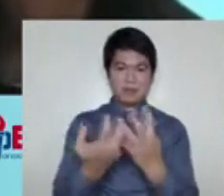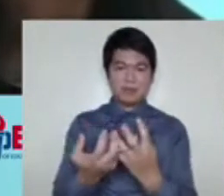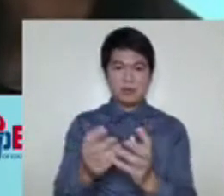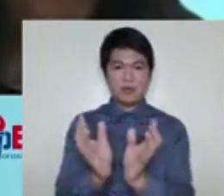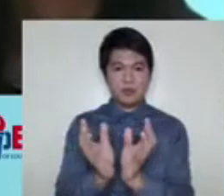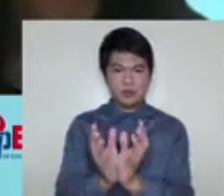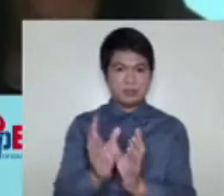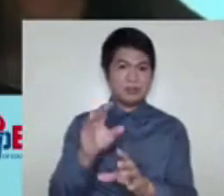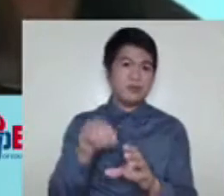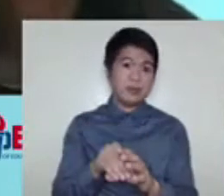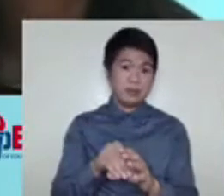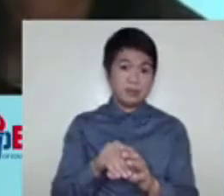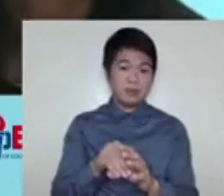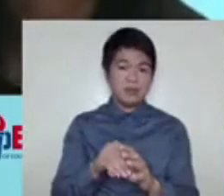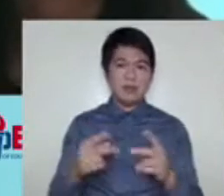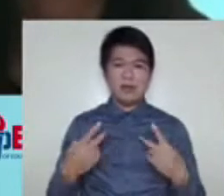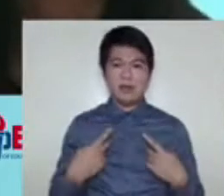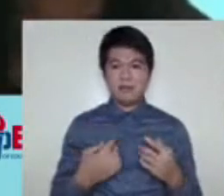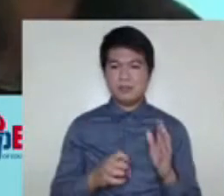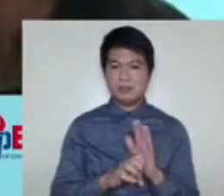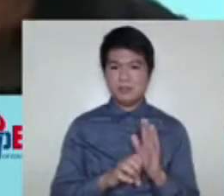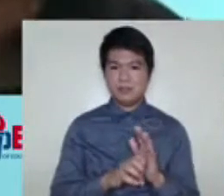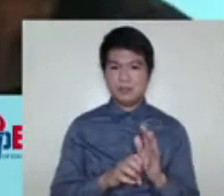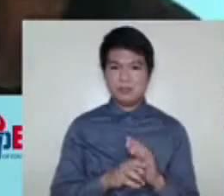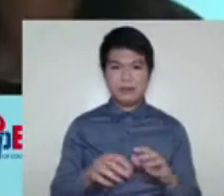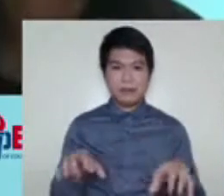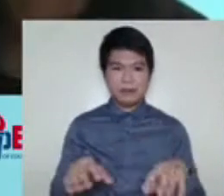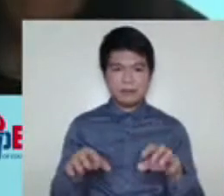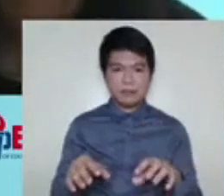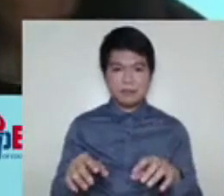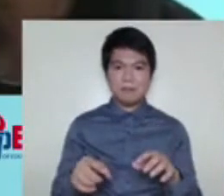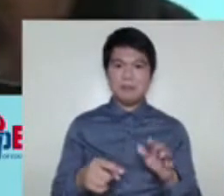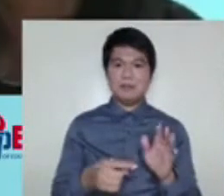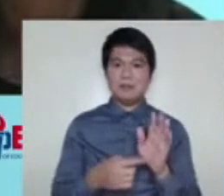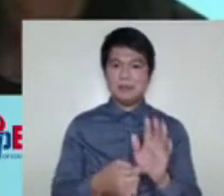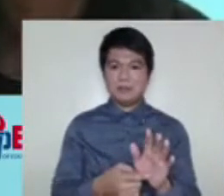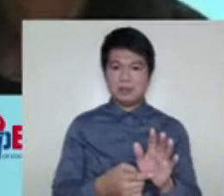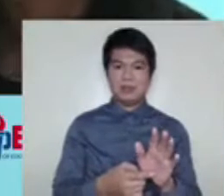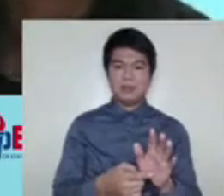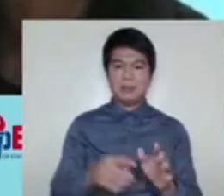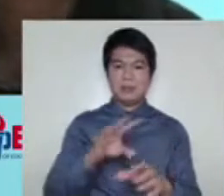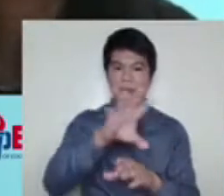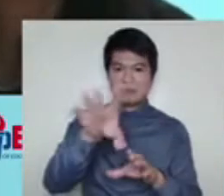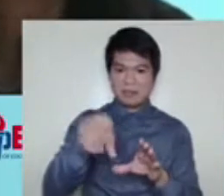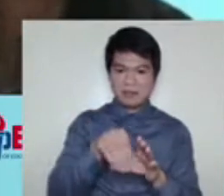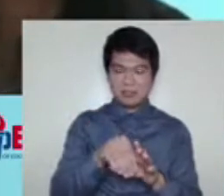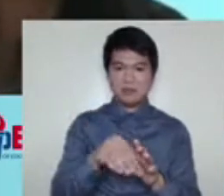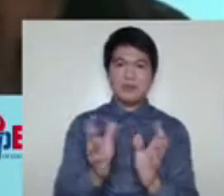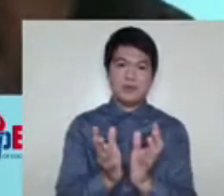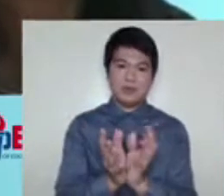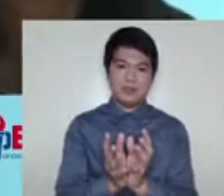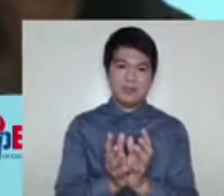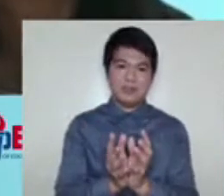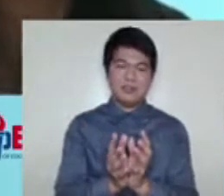sample activities that foster an engaged community. So please refer to our additional notes here